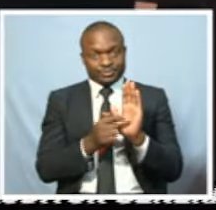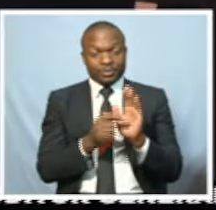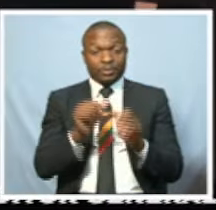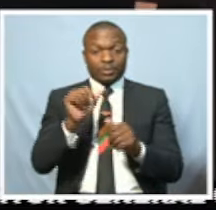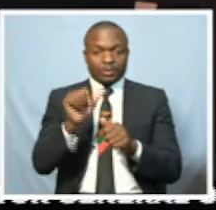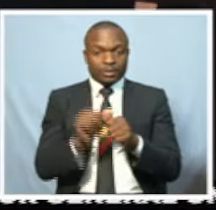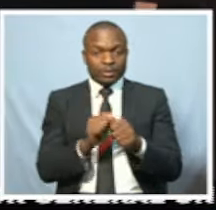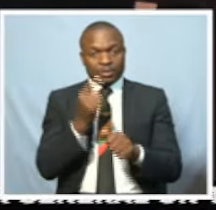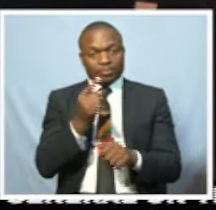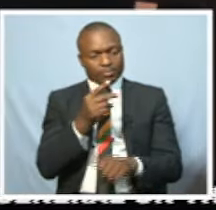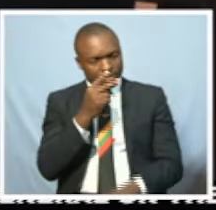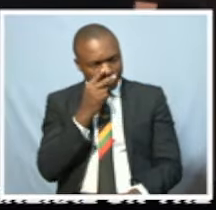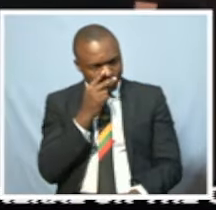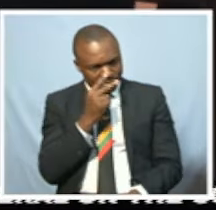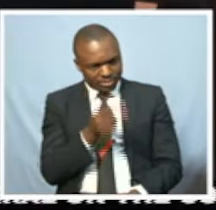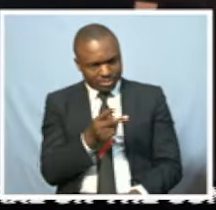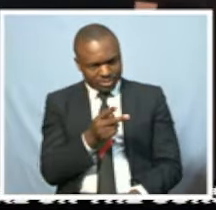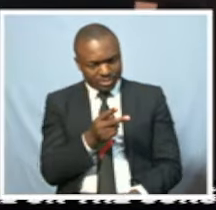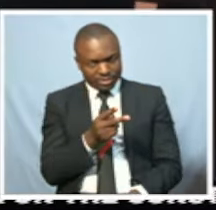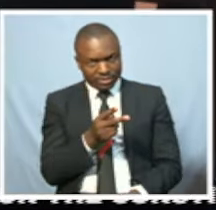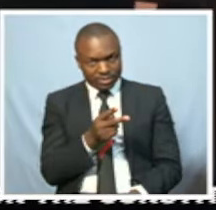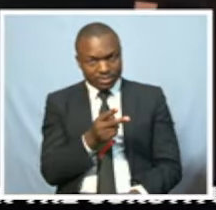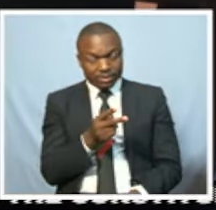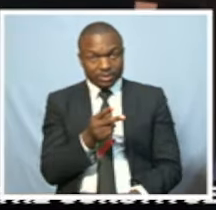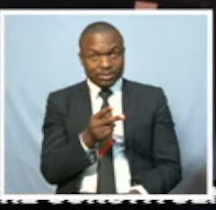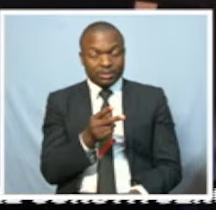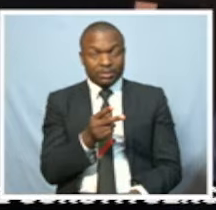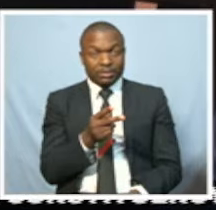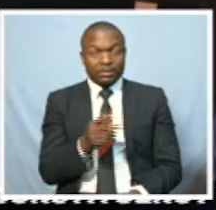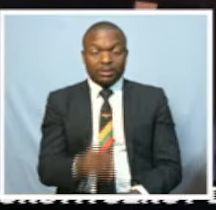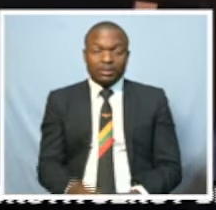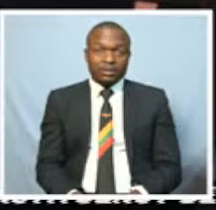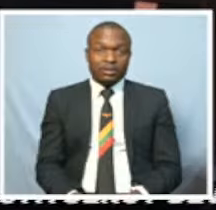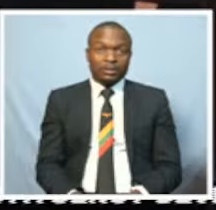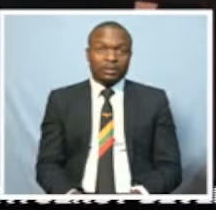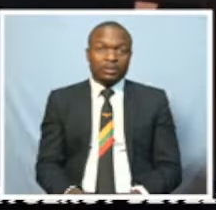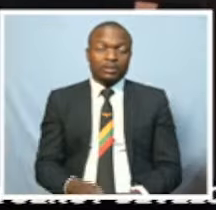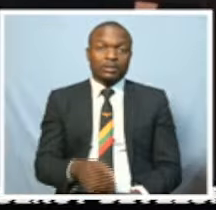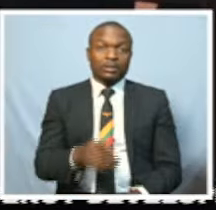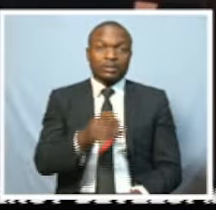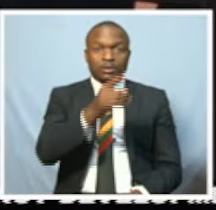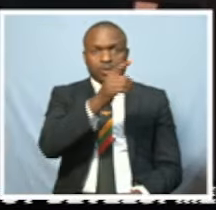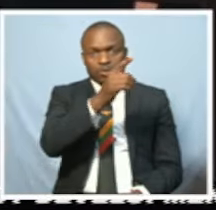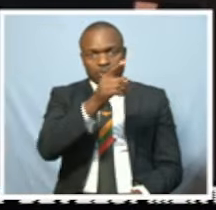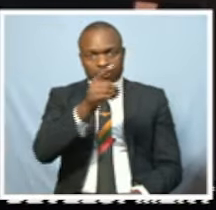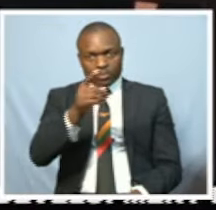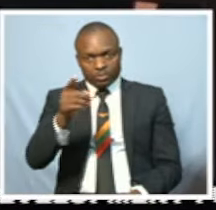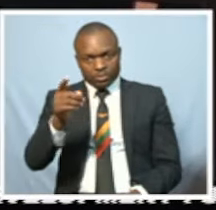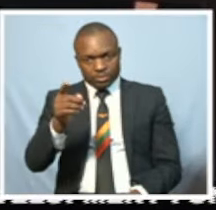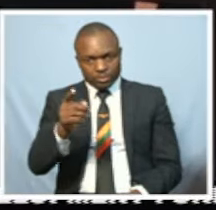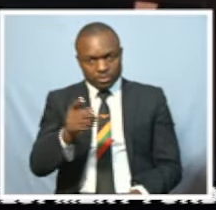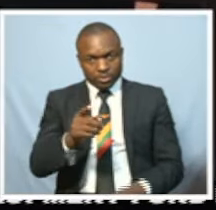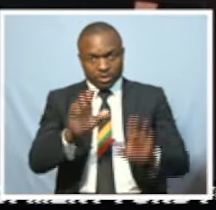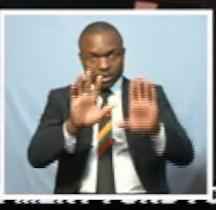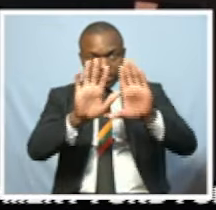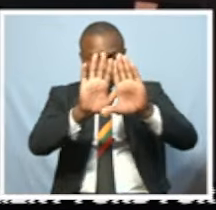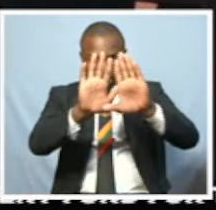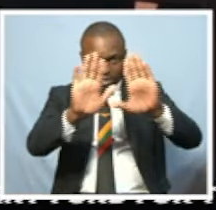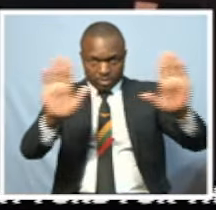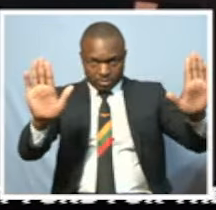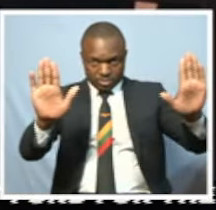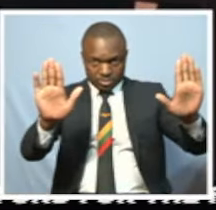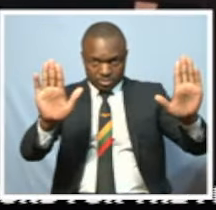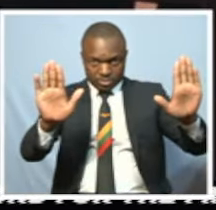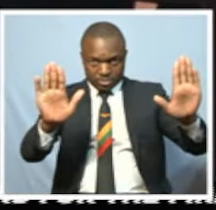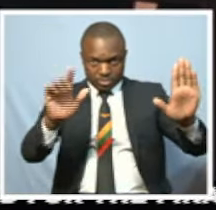Everyone can see that the walls are erected and it is painted. And these are the outstanding